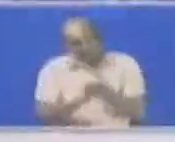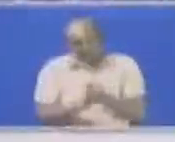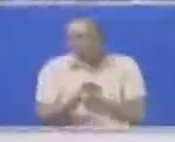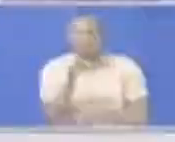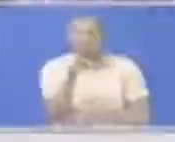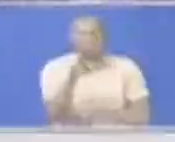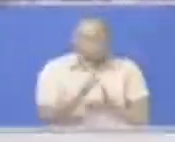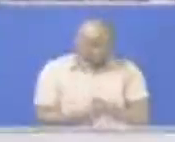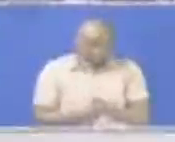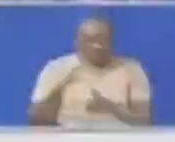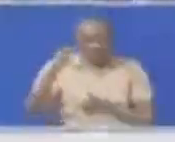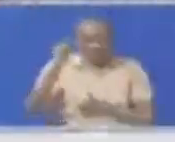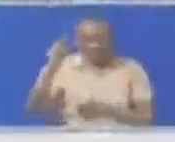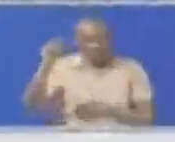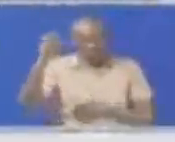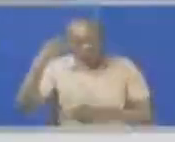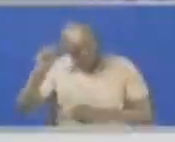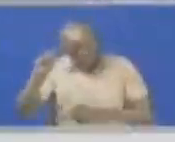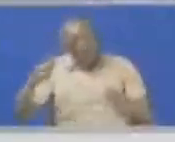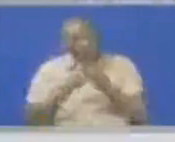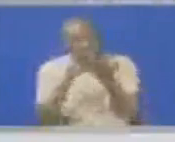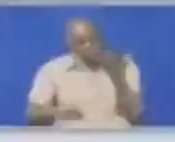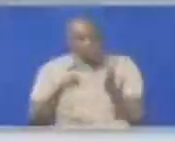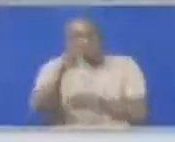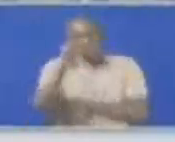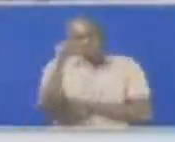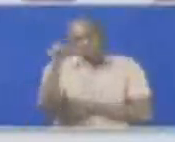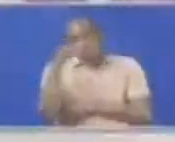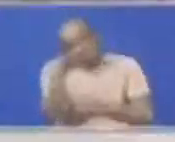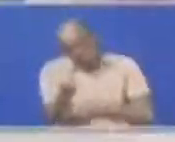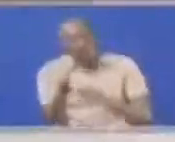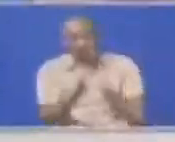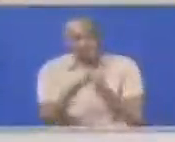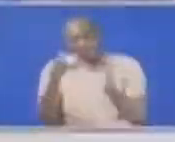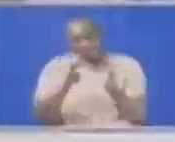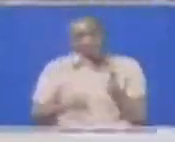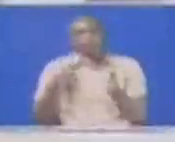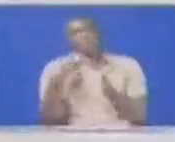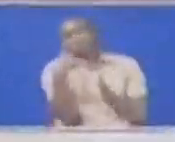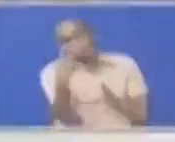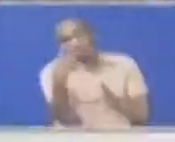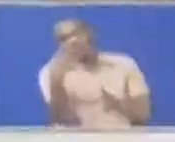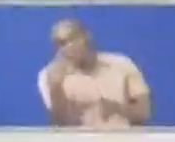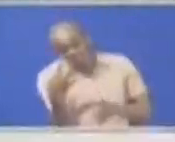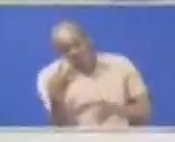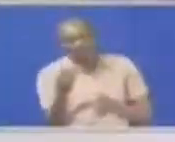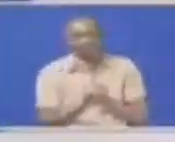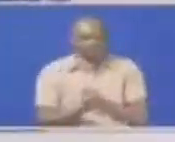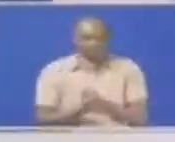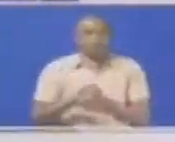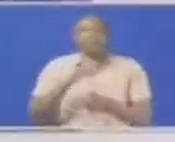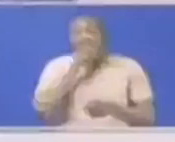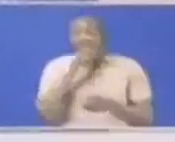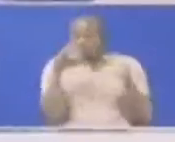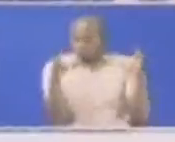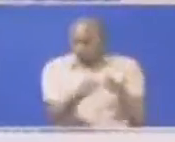1 hour, 12 minutes and 19 second mark. Cheruiyot was closely challenged by Naomi Chebet and Joy Kumuma, who finished second and third, respectively. In the men's